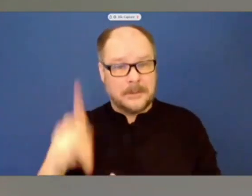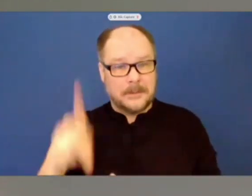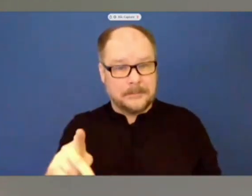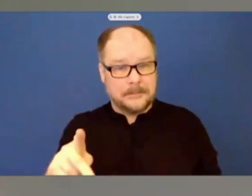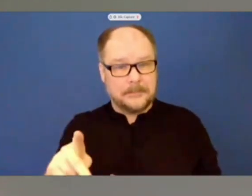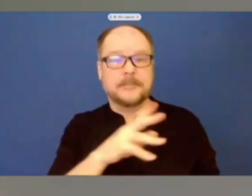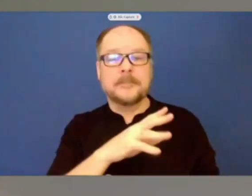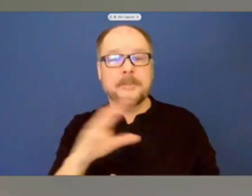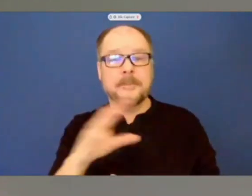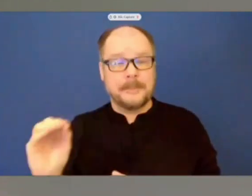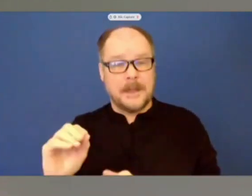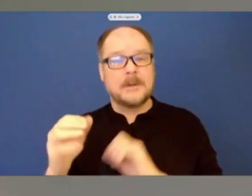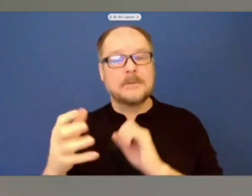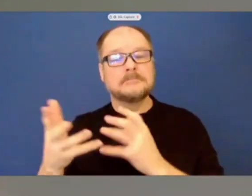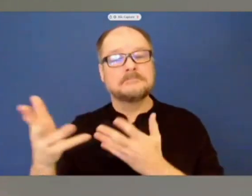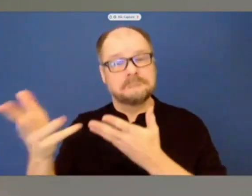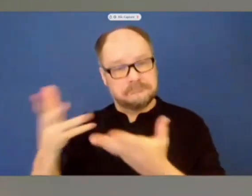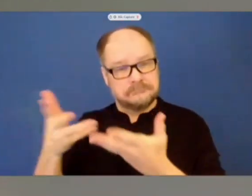with our